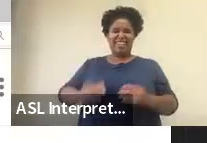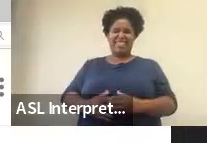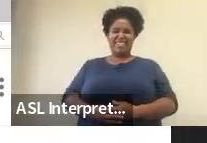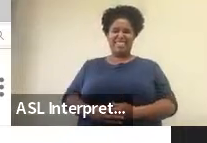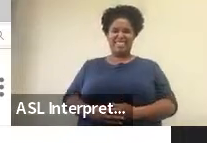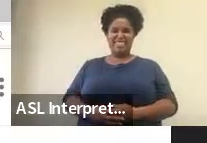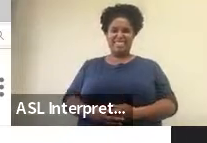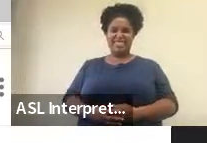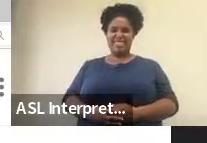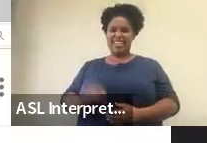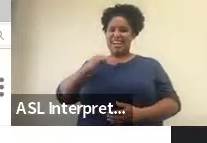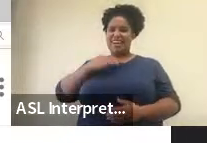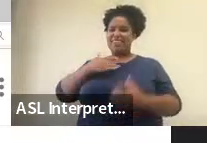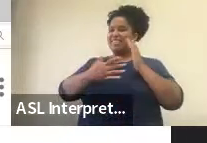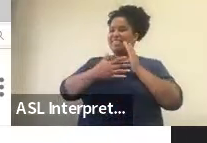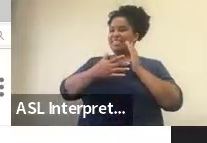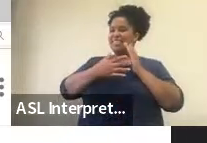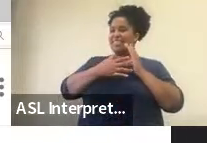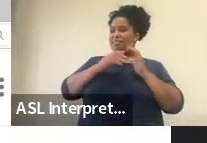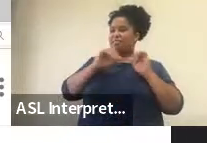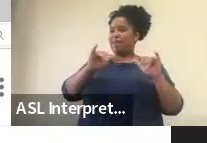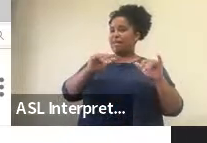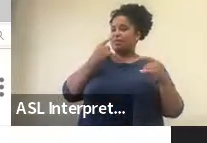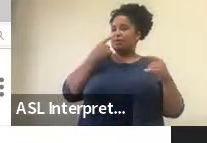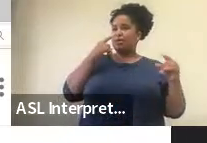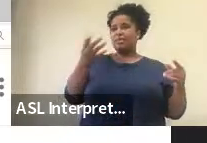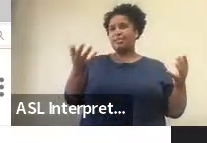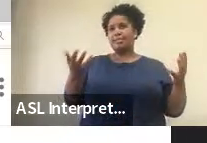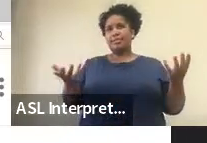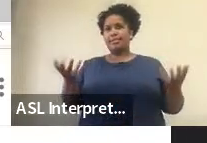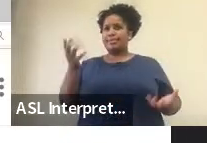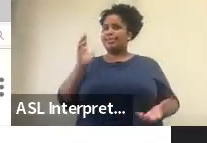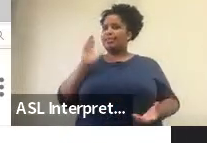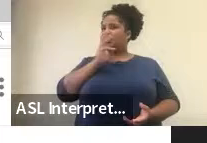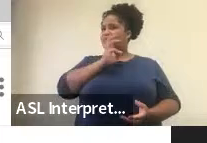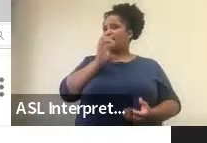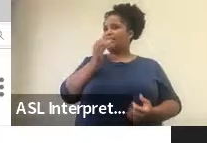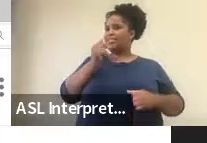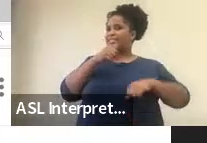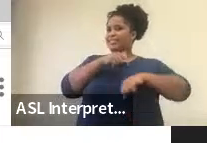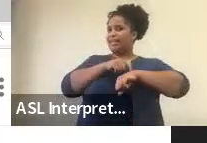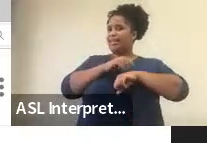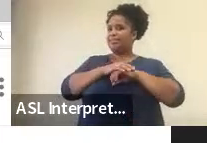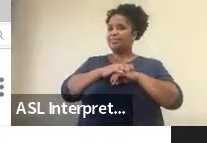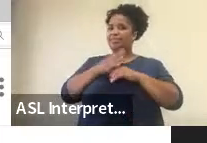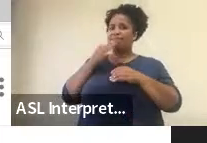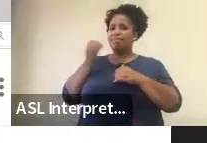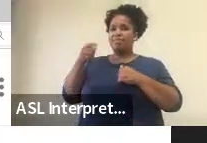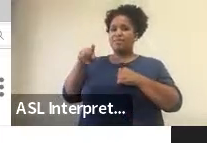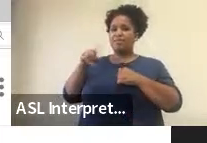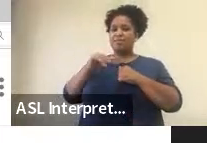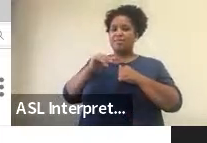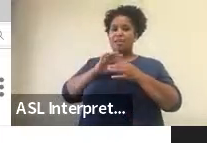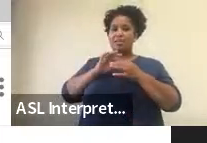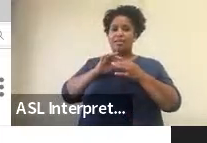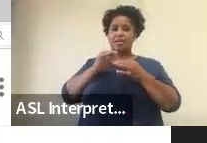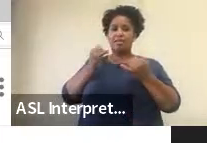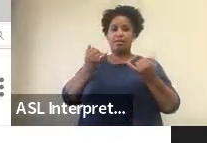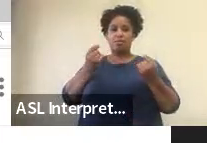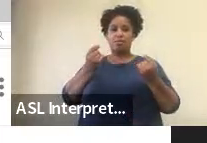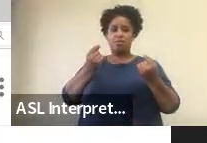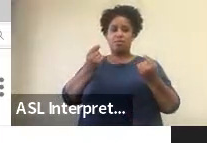Our technology magic didn't quite work this time. Yes. Thanks all. So with that, I'm going